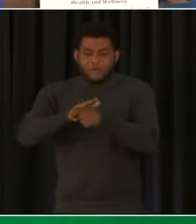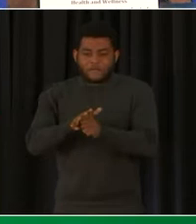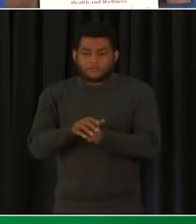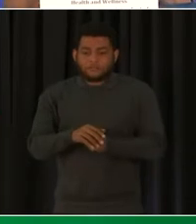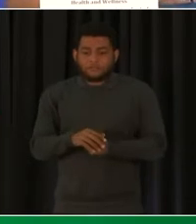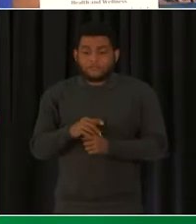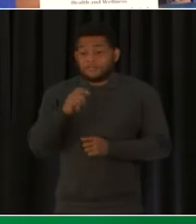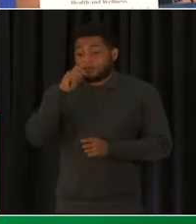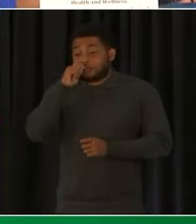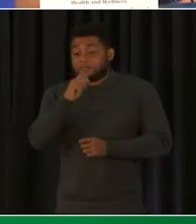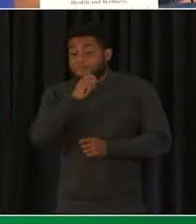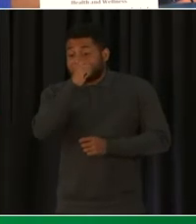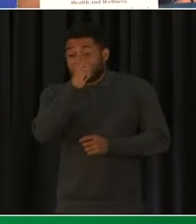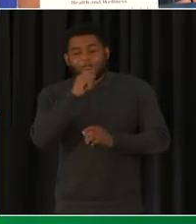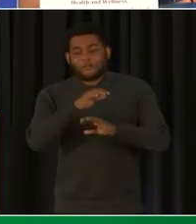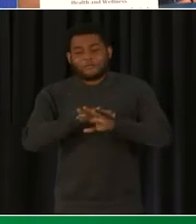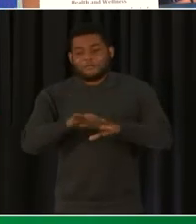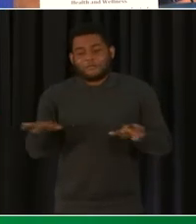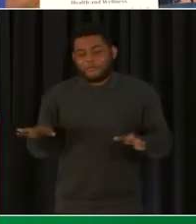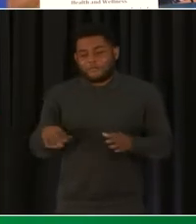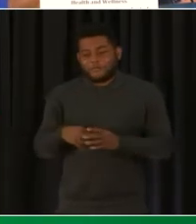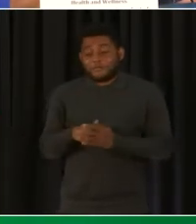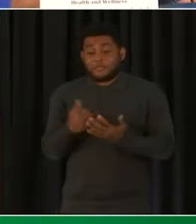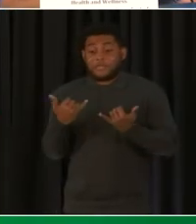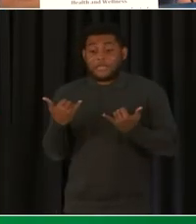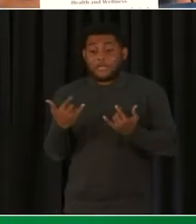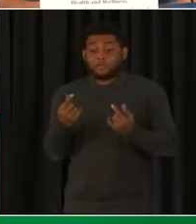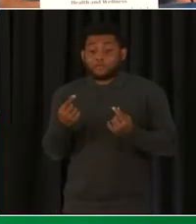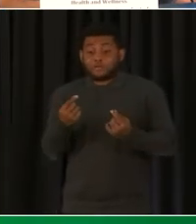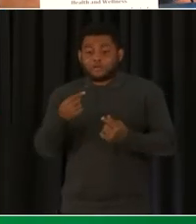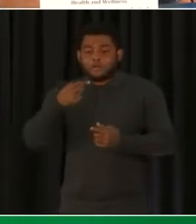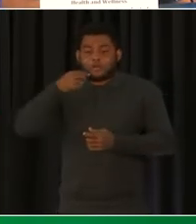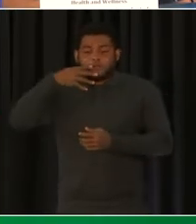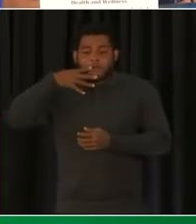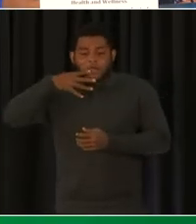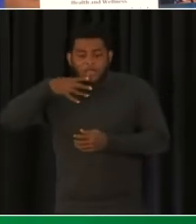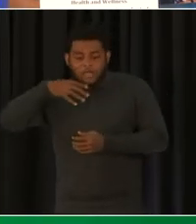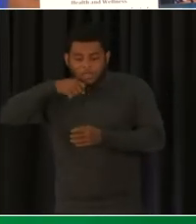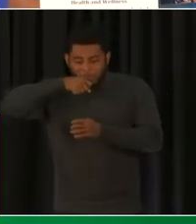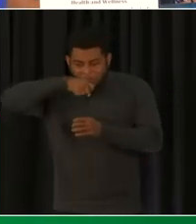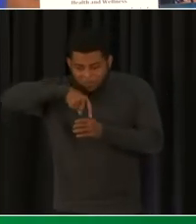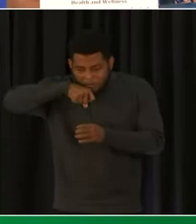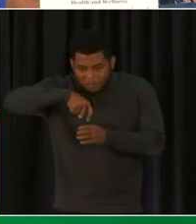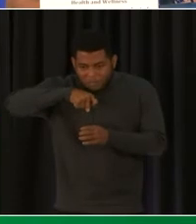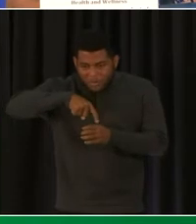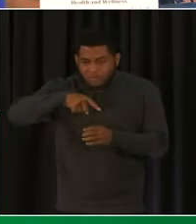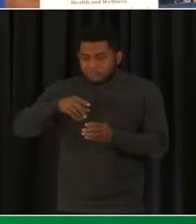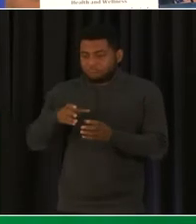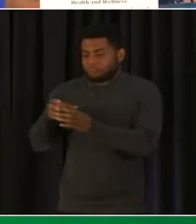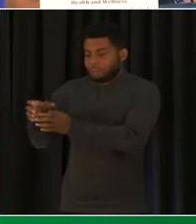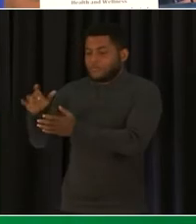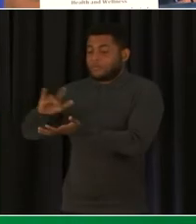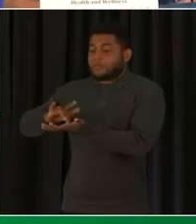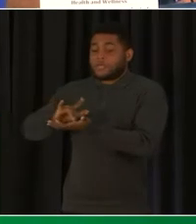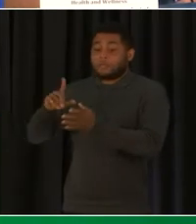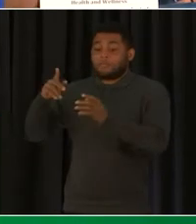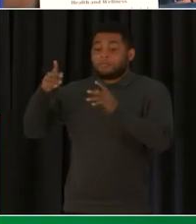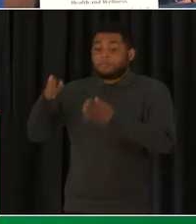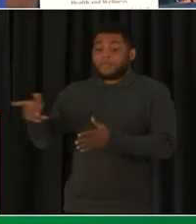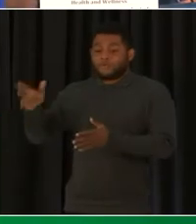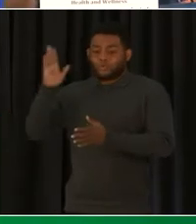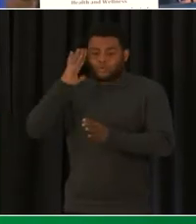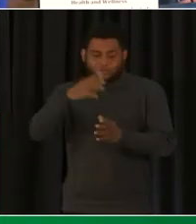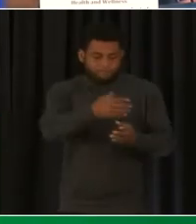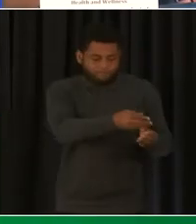non-invasive. It's simply you literally drool into a tube. It does not require medical personnel to collect the sample, although we do